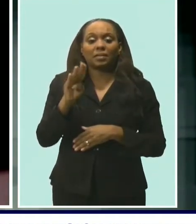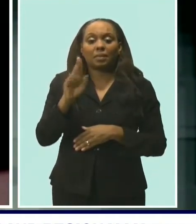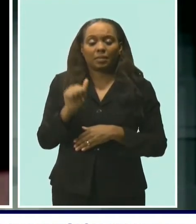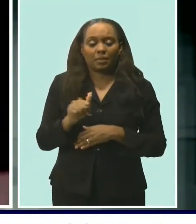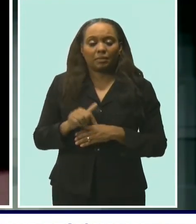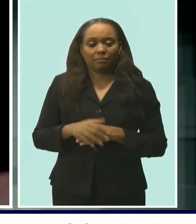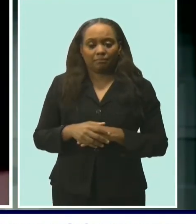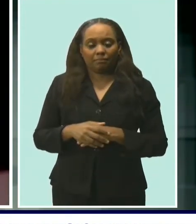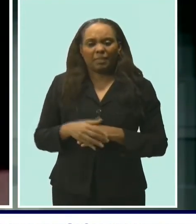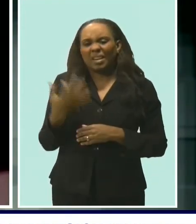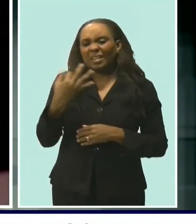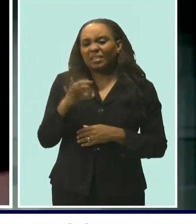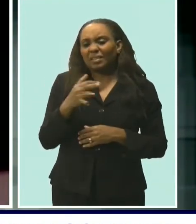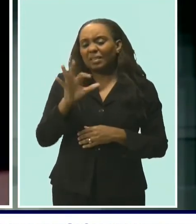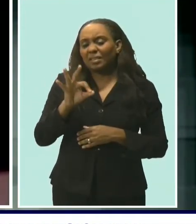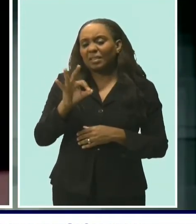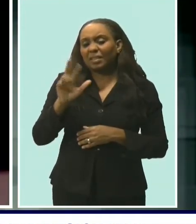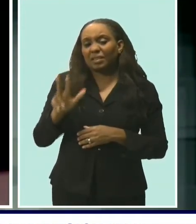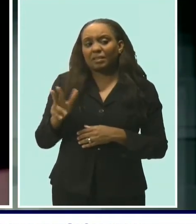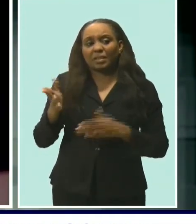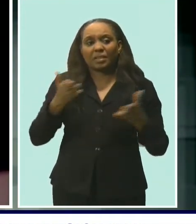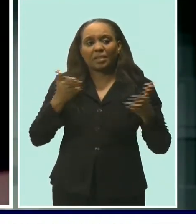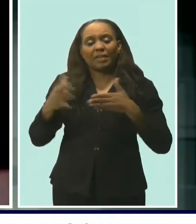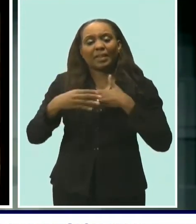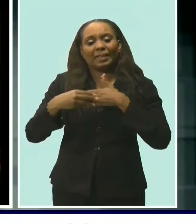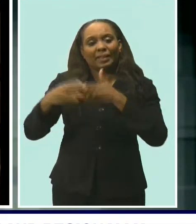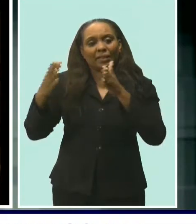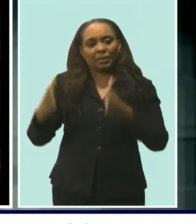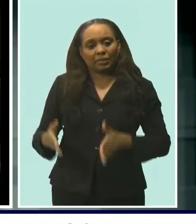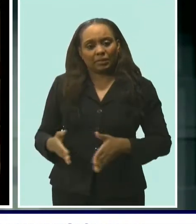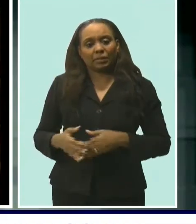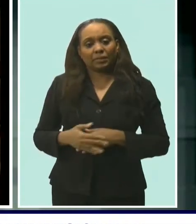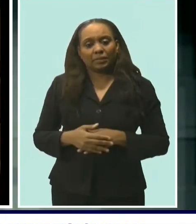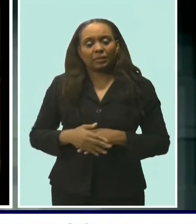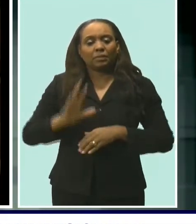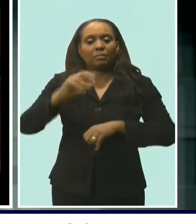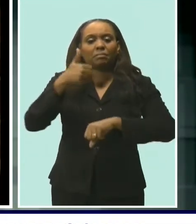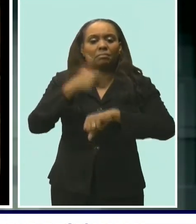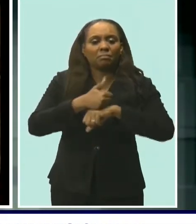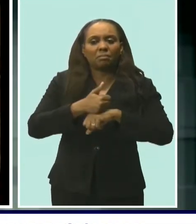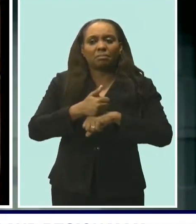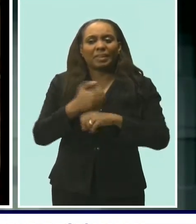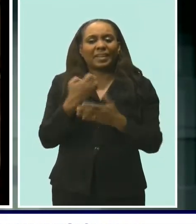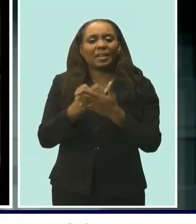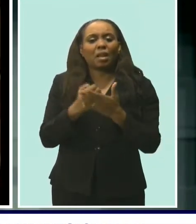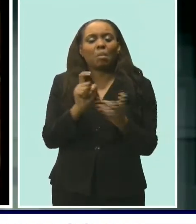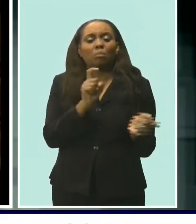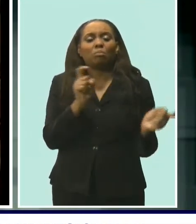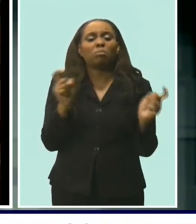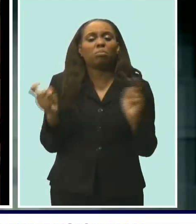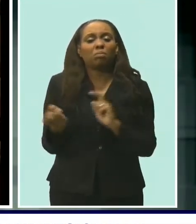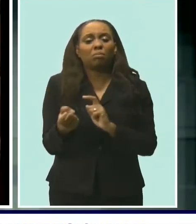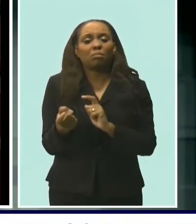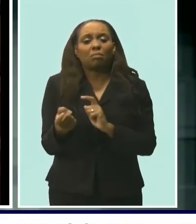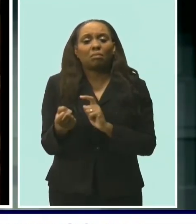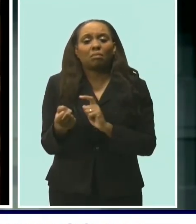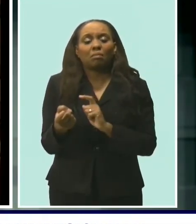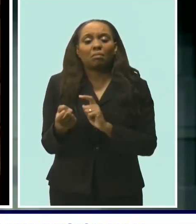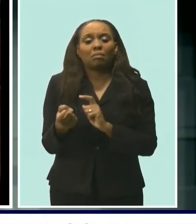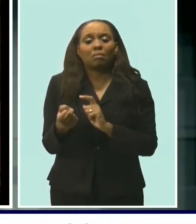chosen to serve as opposition leader. Professor Arthur instituted economic reforms that cut unemployment from more than